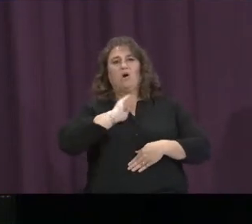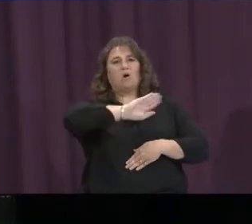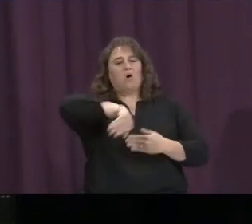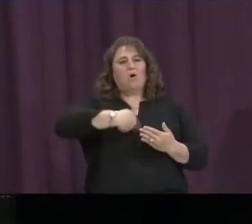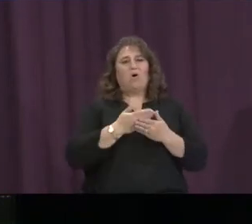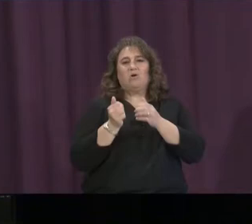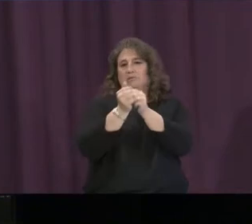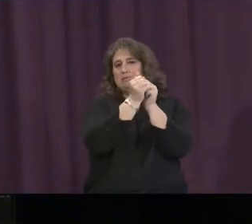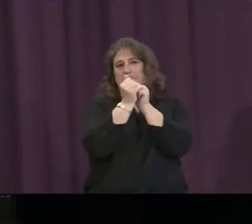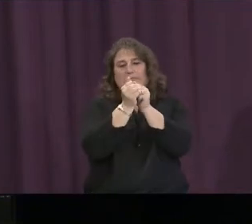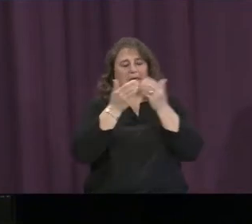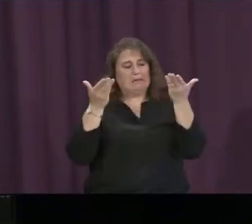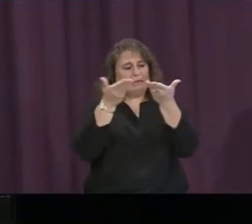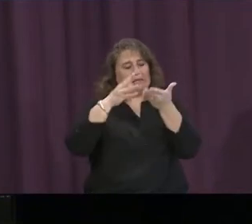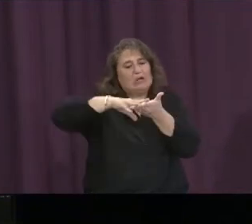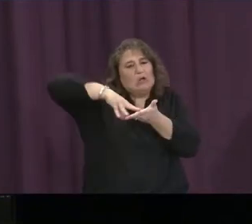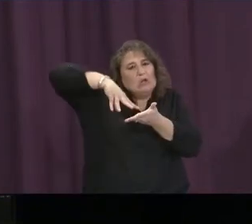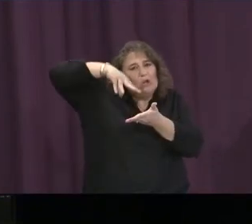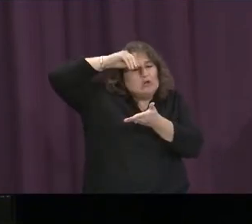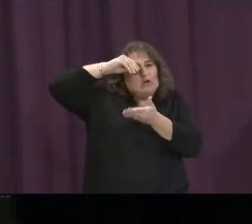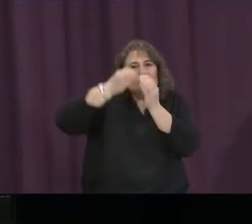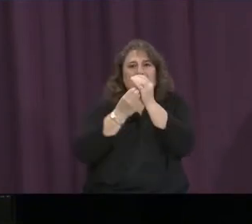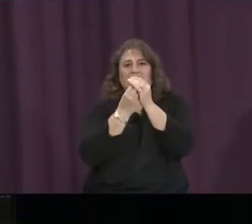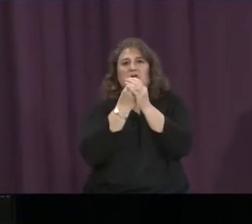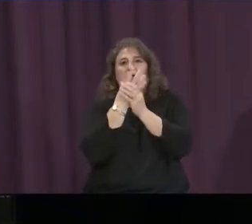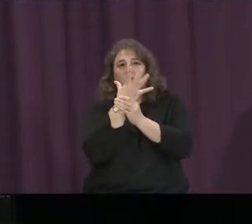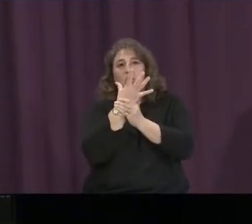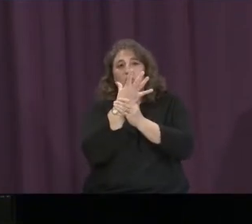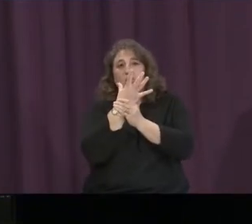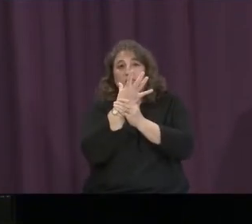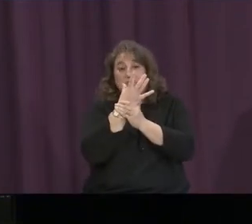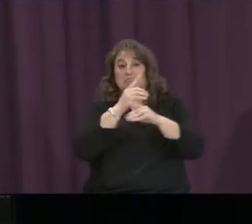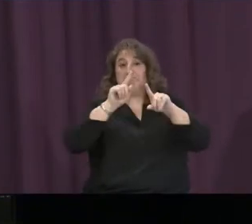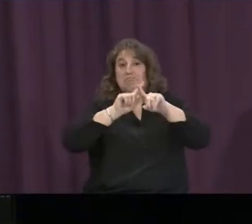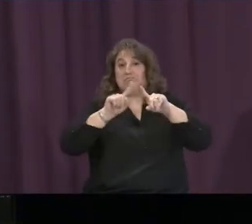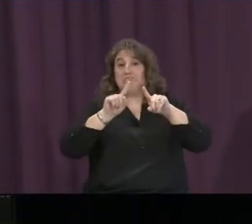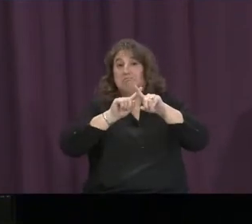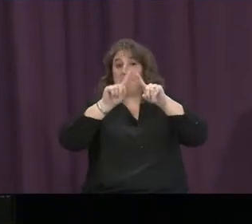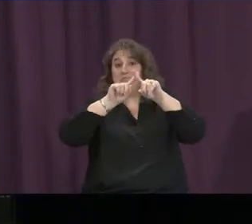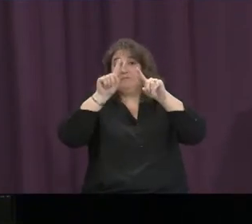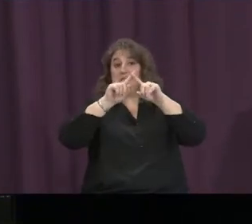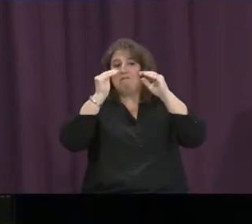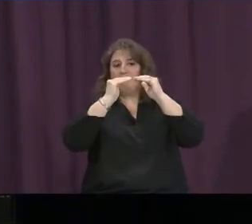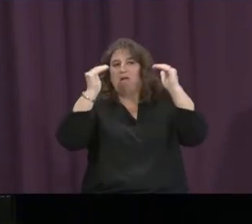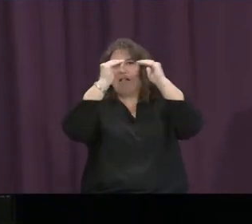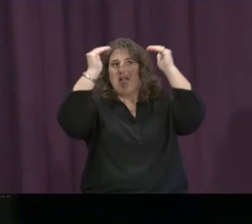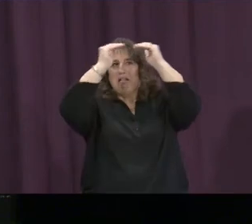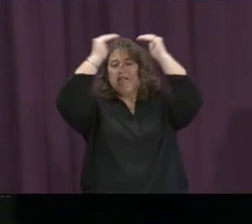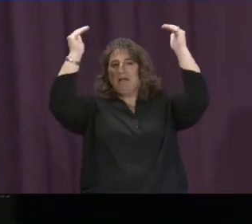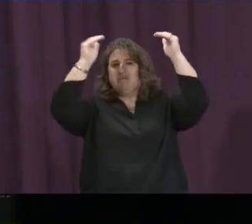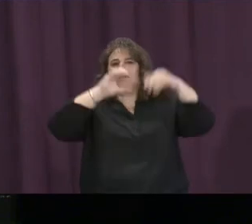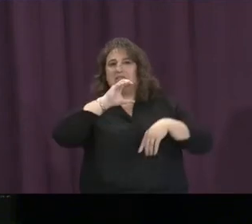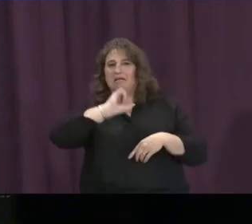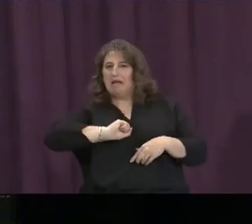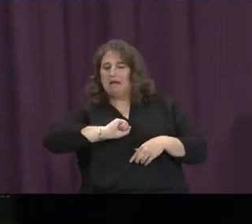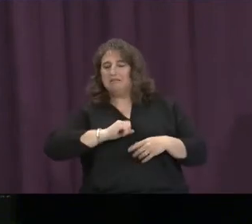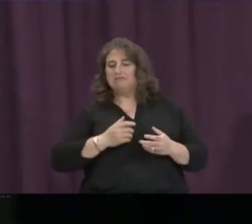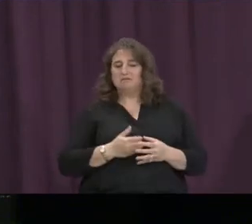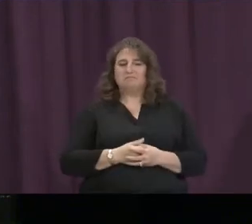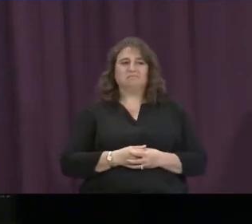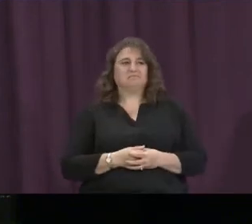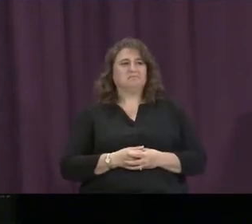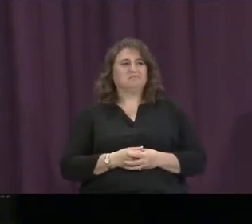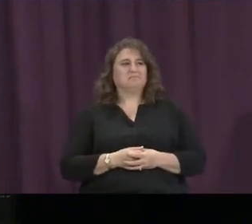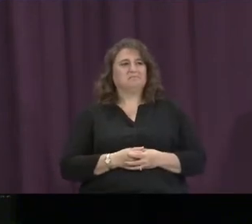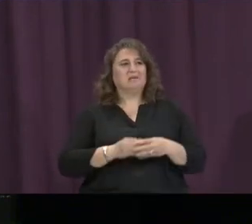Yeah. So, we're all learning and growing at different, different stages. Um, so, how, how did it feel? I mean, how did that, um,